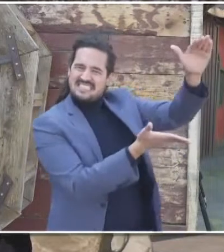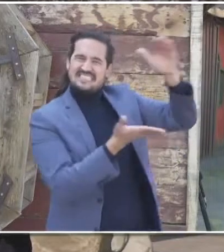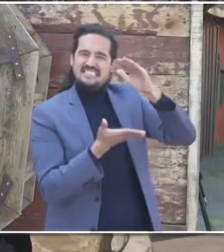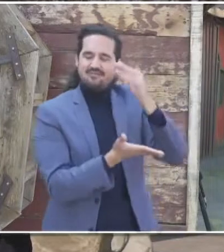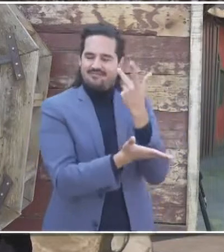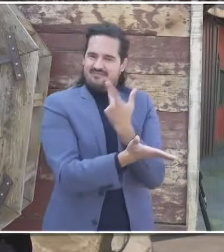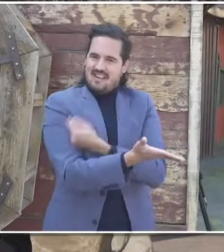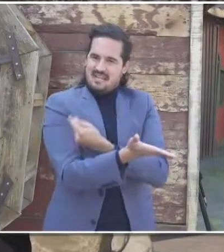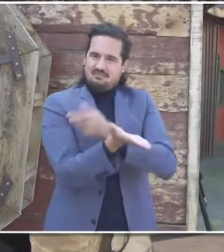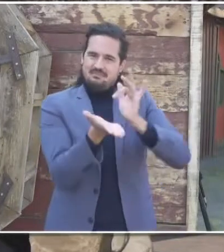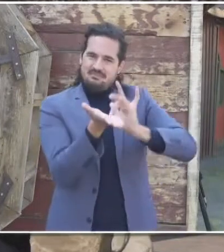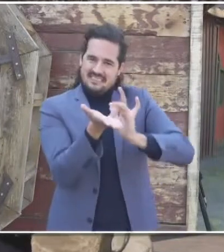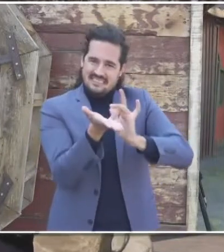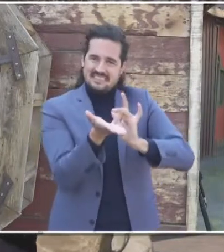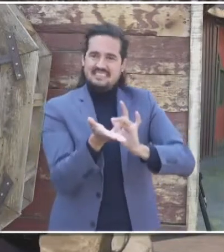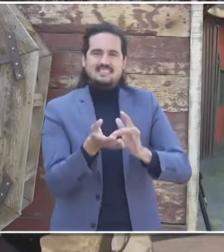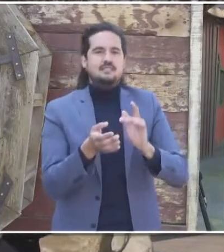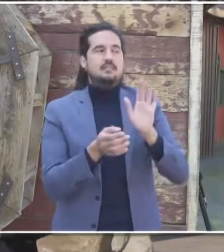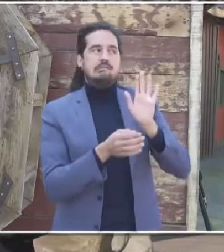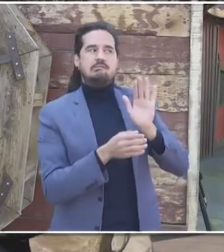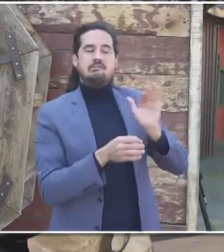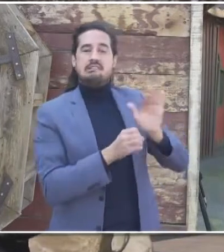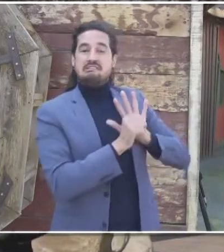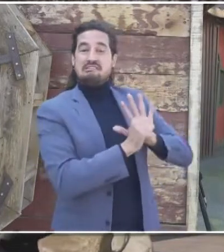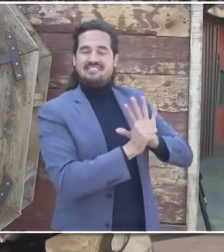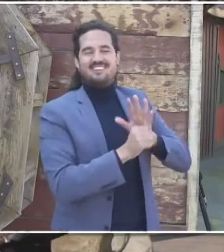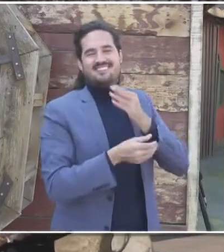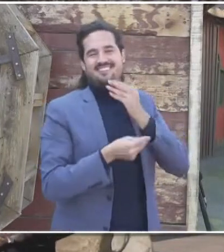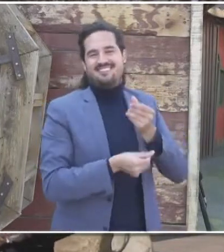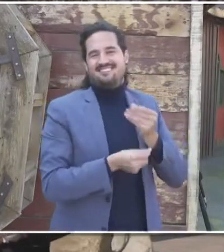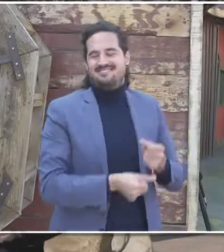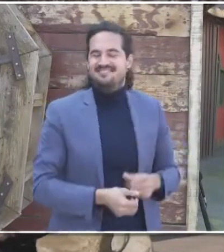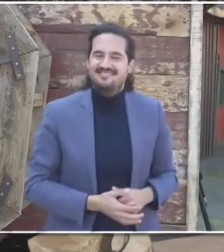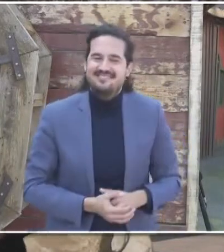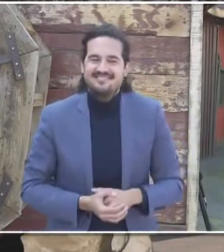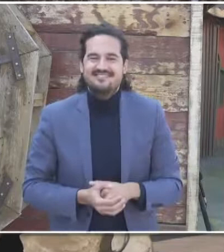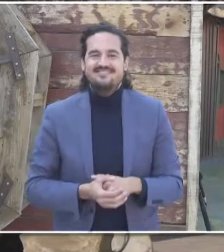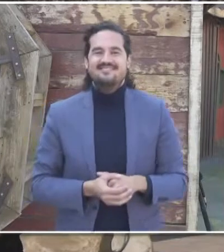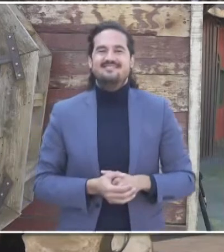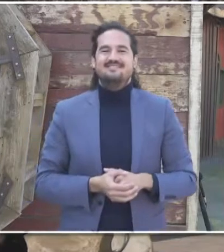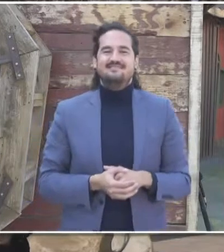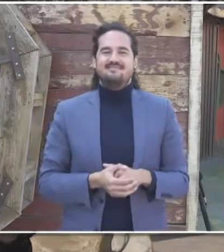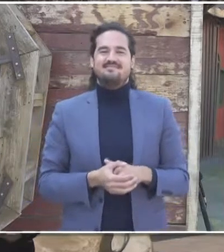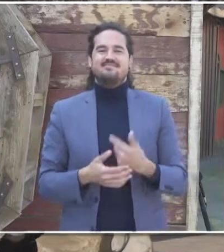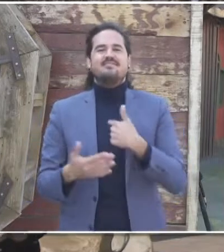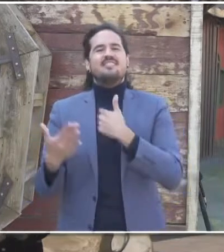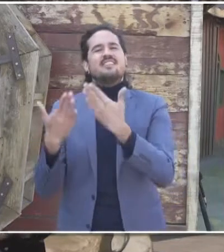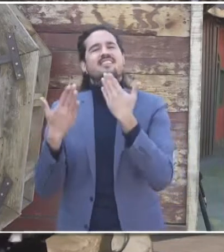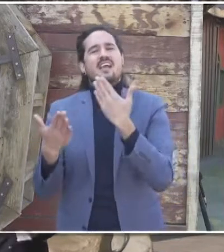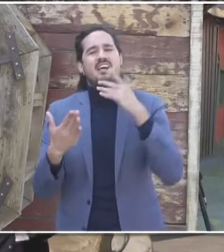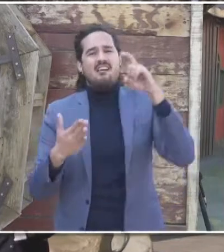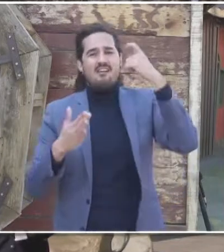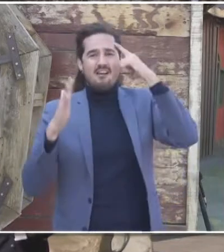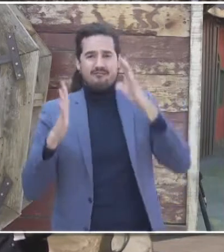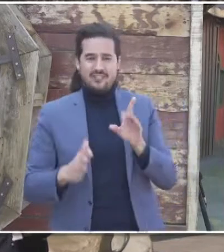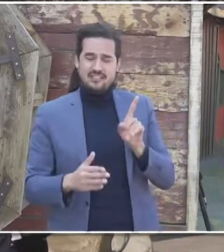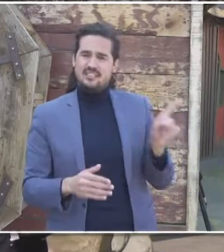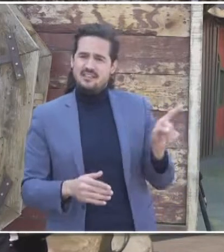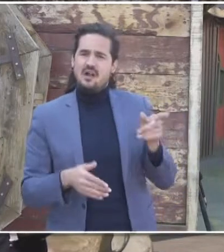vaccinations. No pressure, Governor. I would also like to thank the governor for allowing Fresno County to pilot